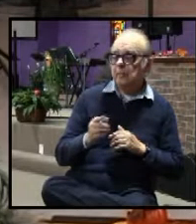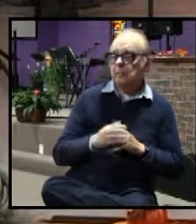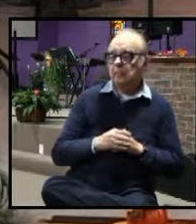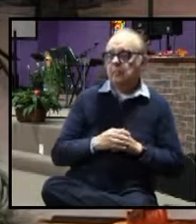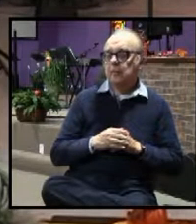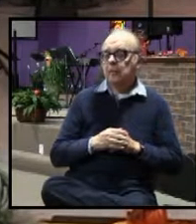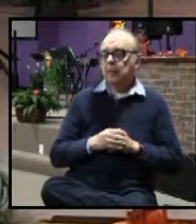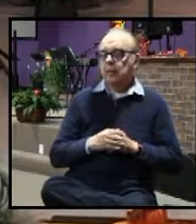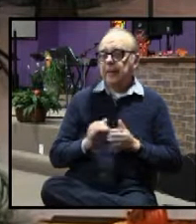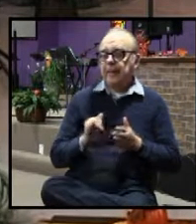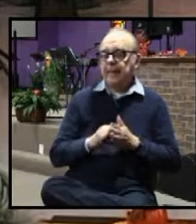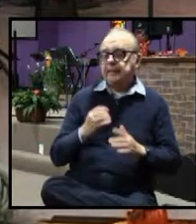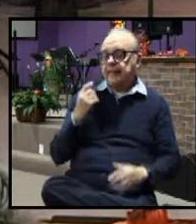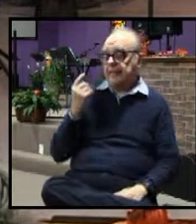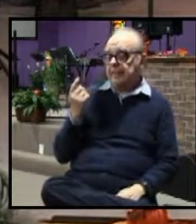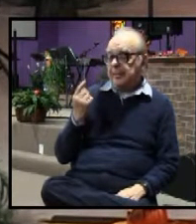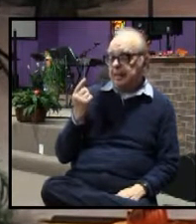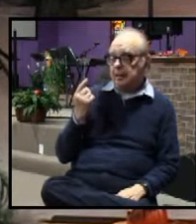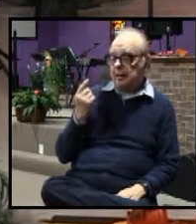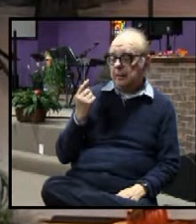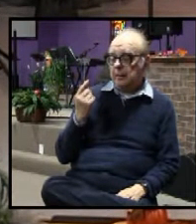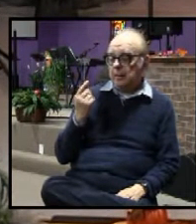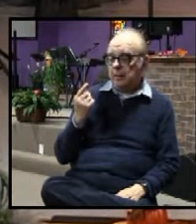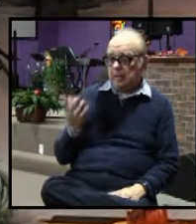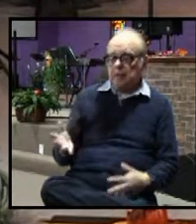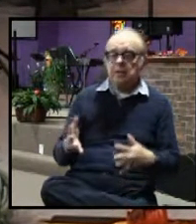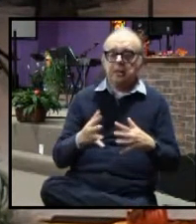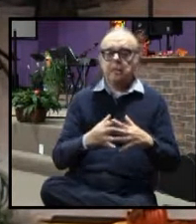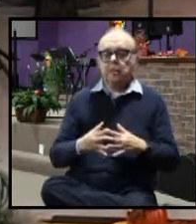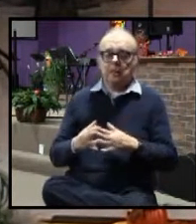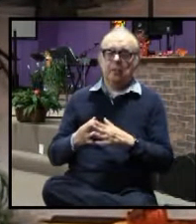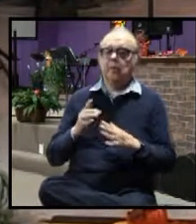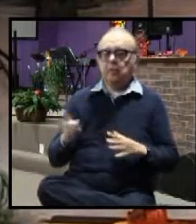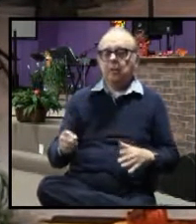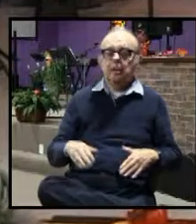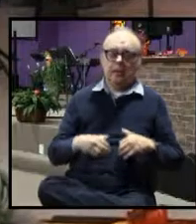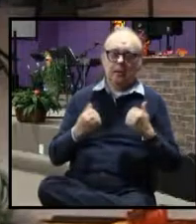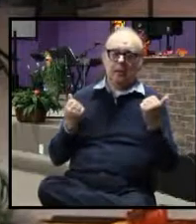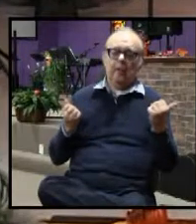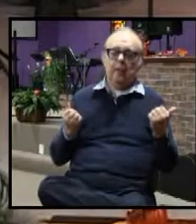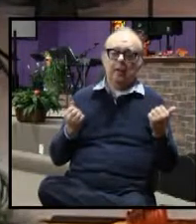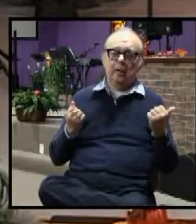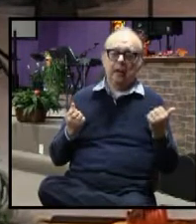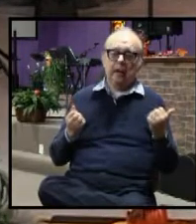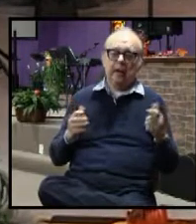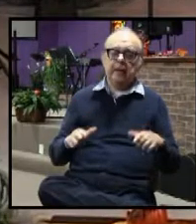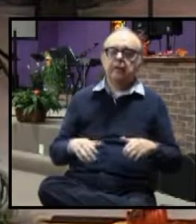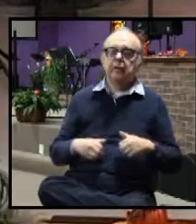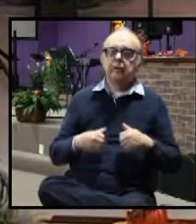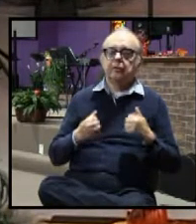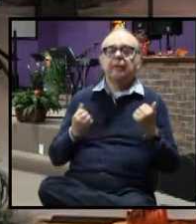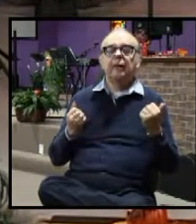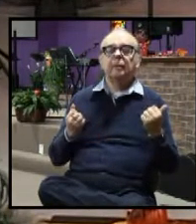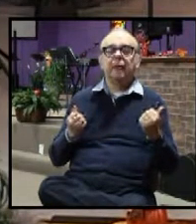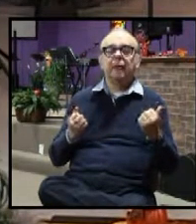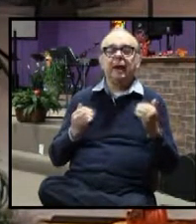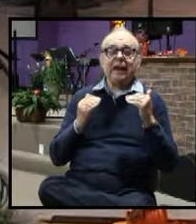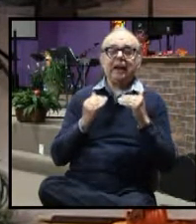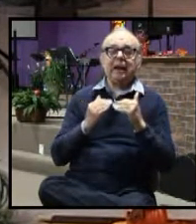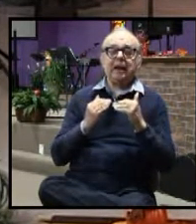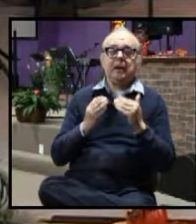some of you that think in America that you are living at the survival level, may I